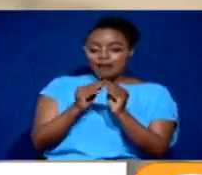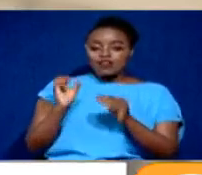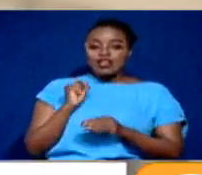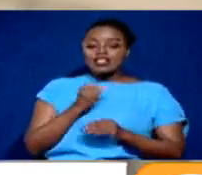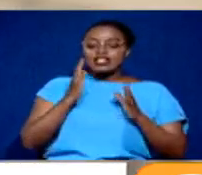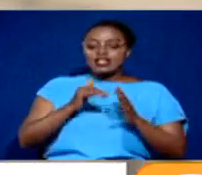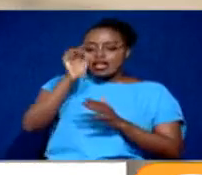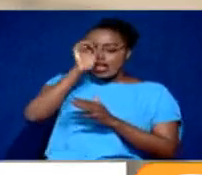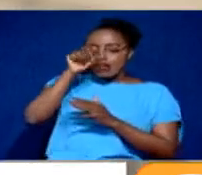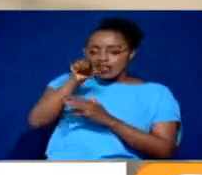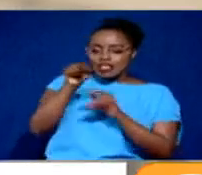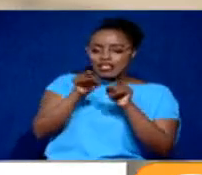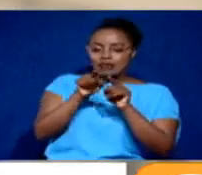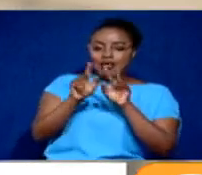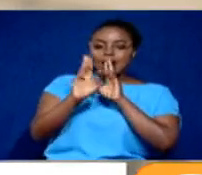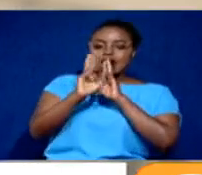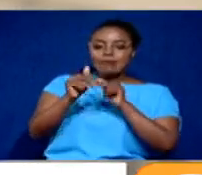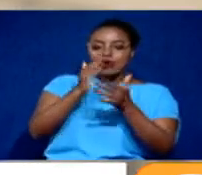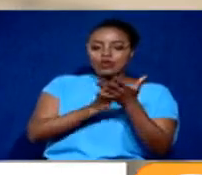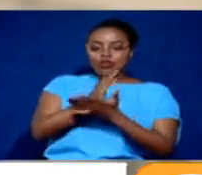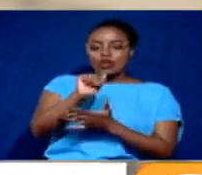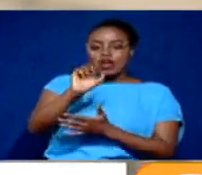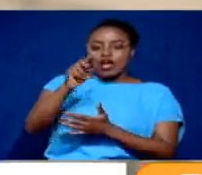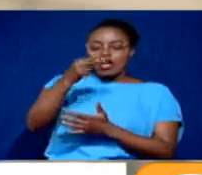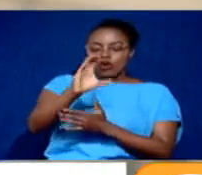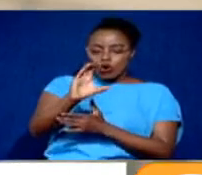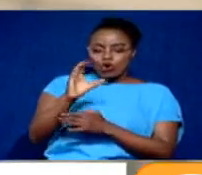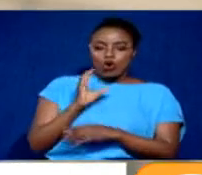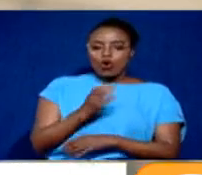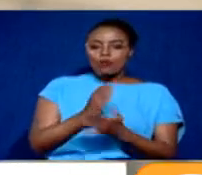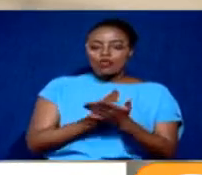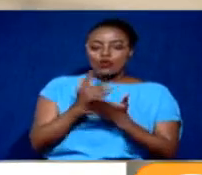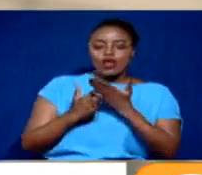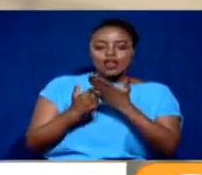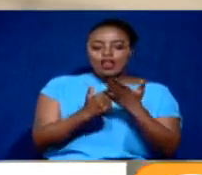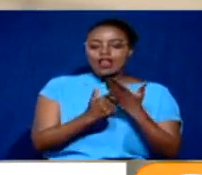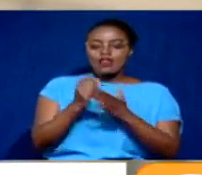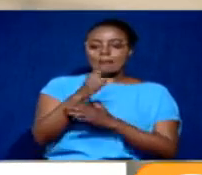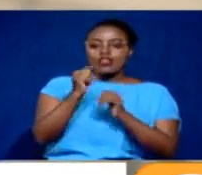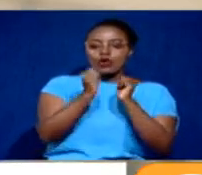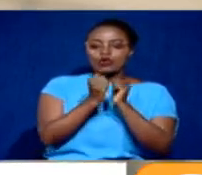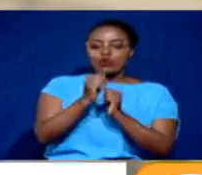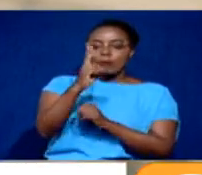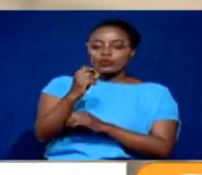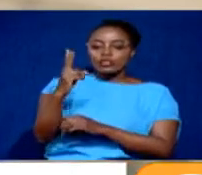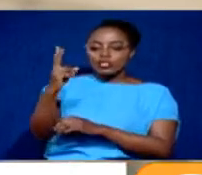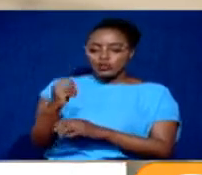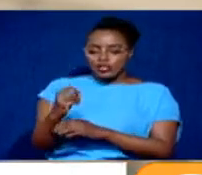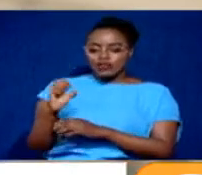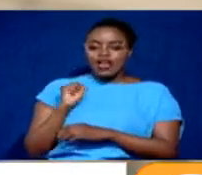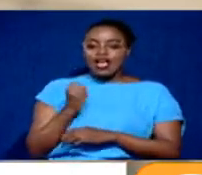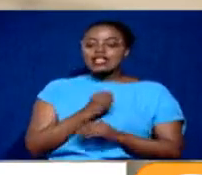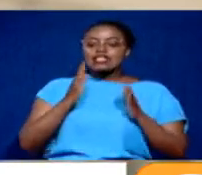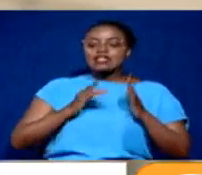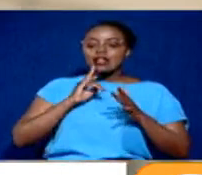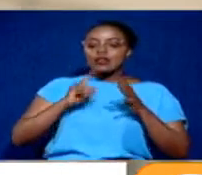senators rejected that very same report by the ad hoc committee during a debate in October 2020. Senators